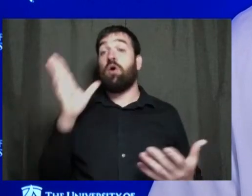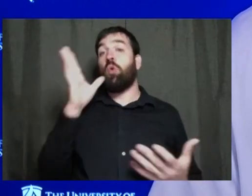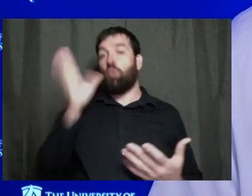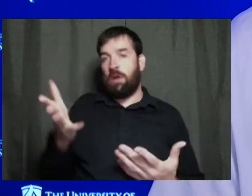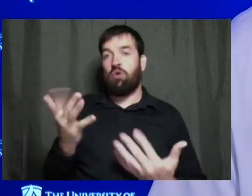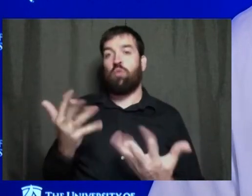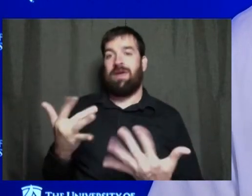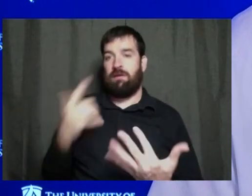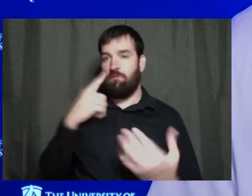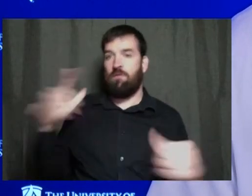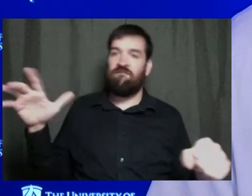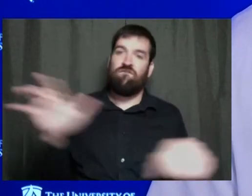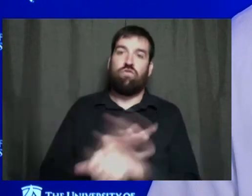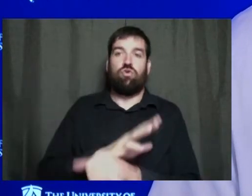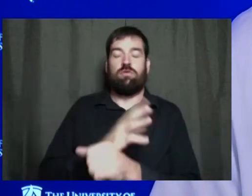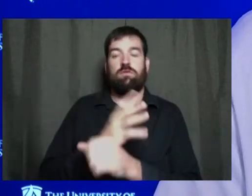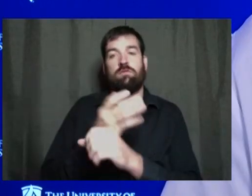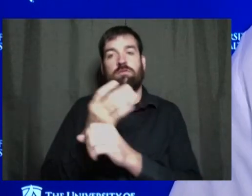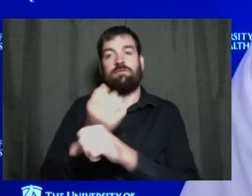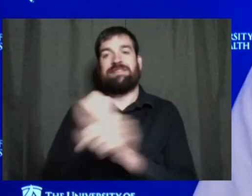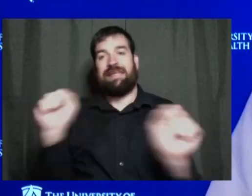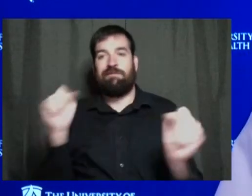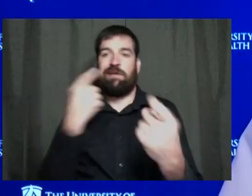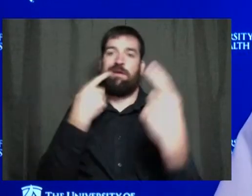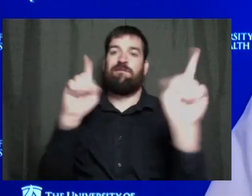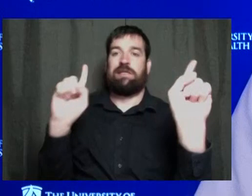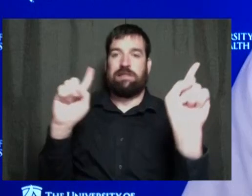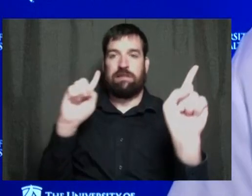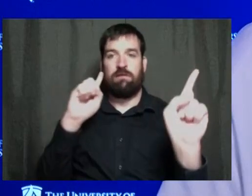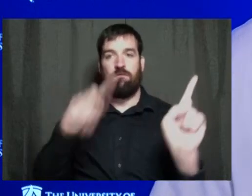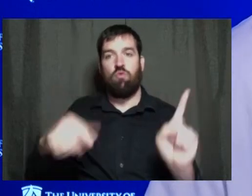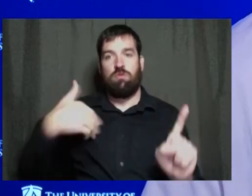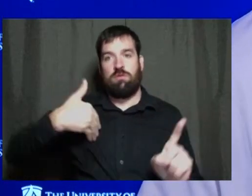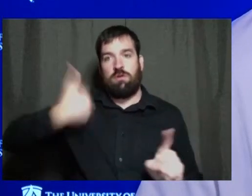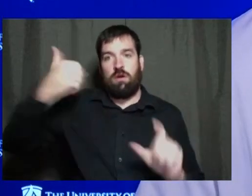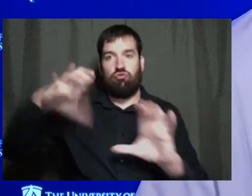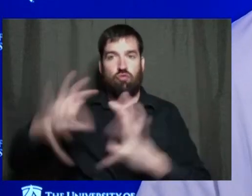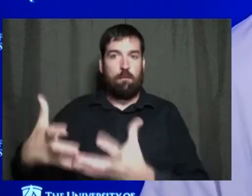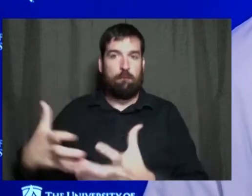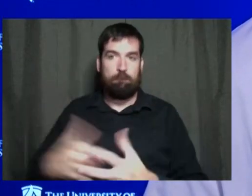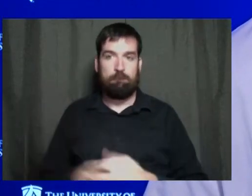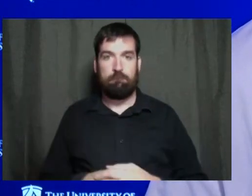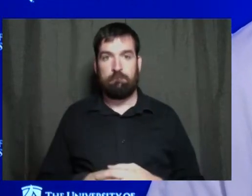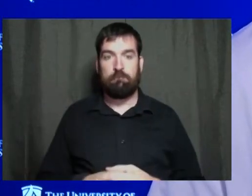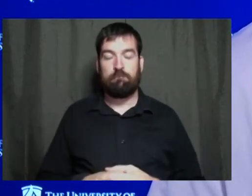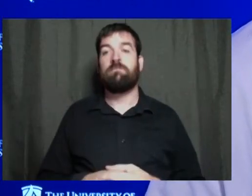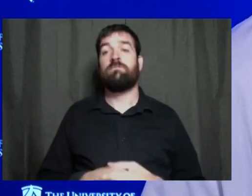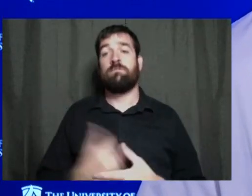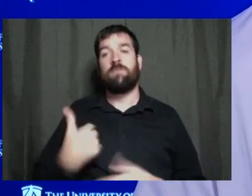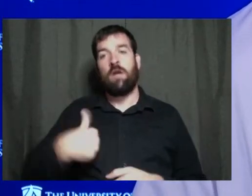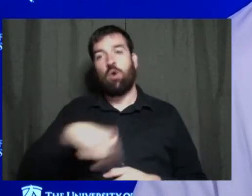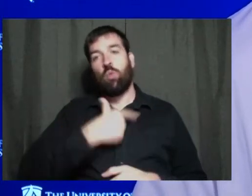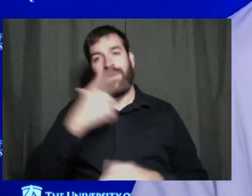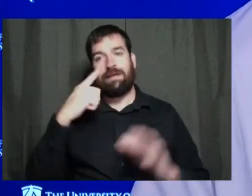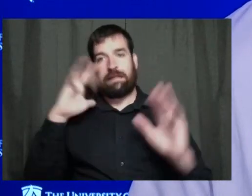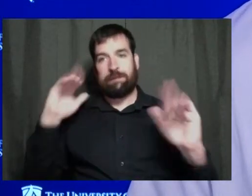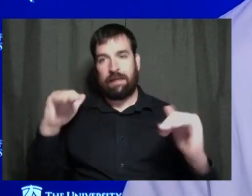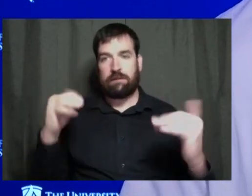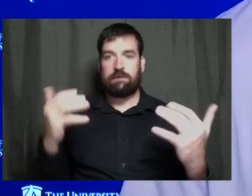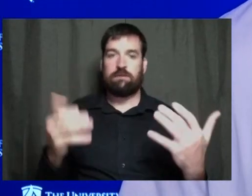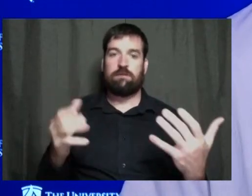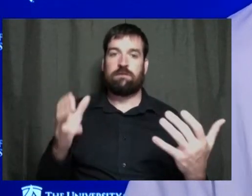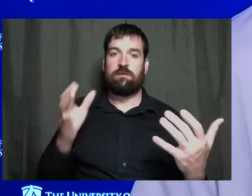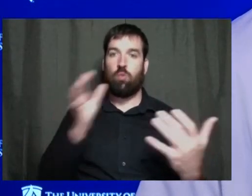on the safety and efficacy of the vaccines for those younger ages. We all do expect that it will be pushed